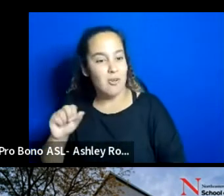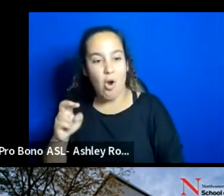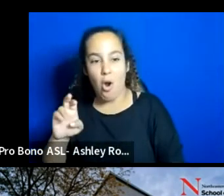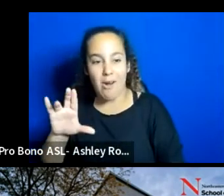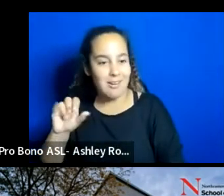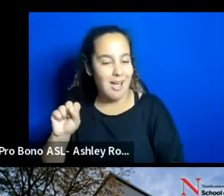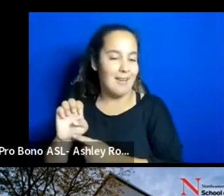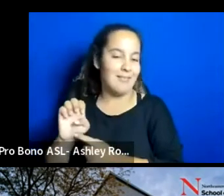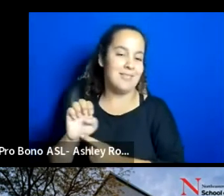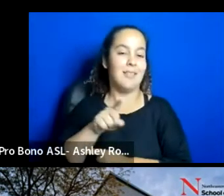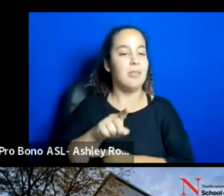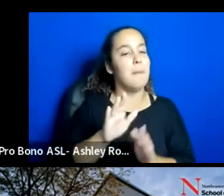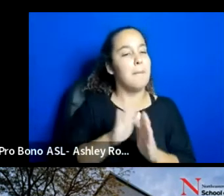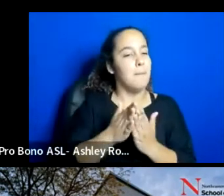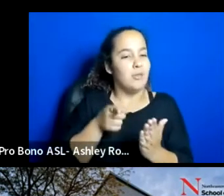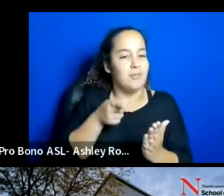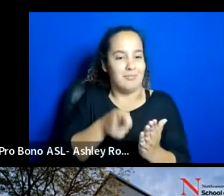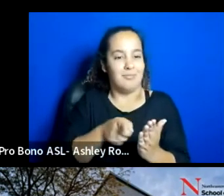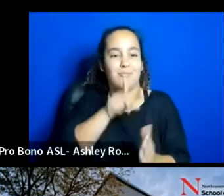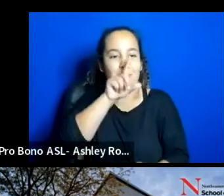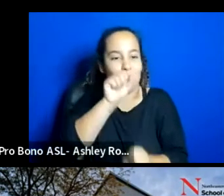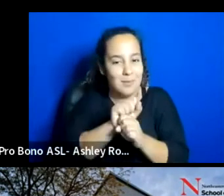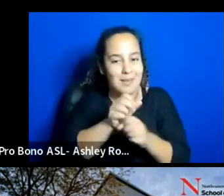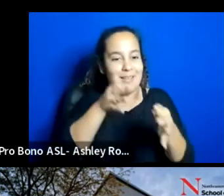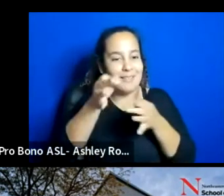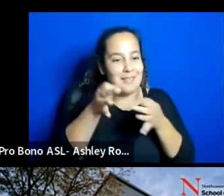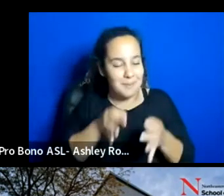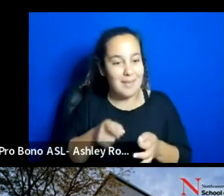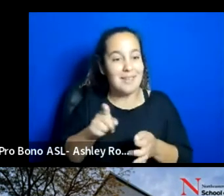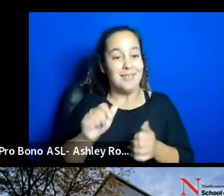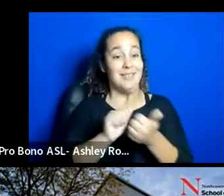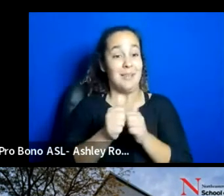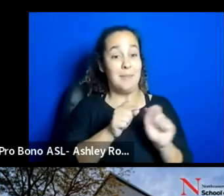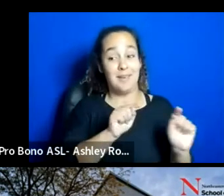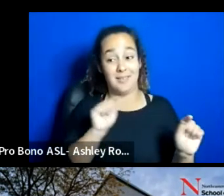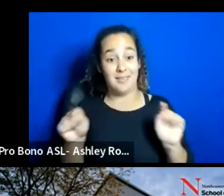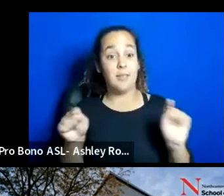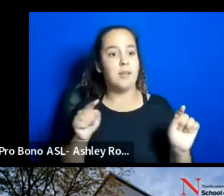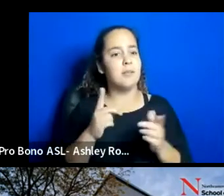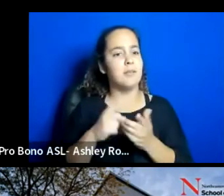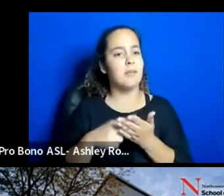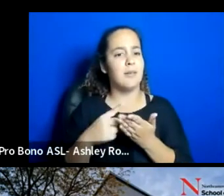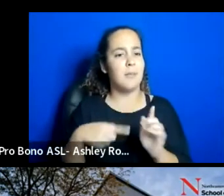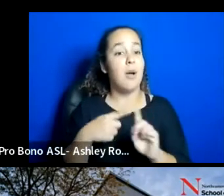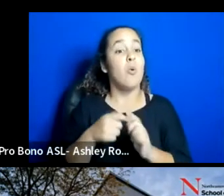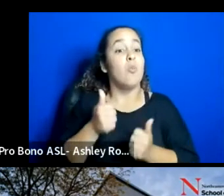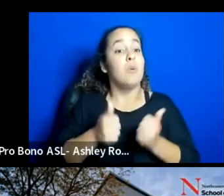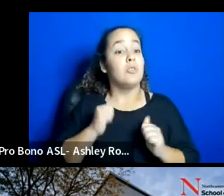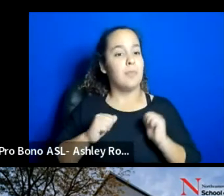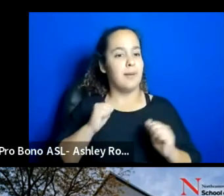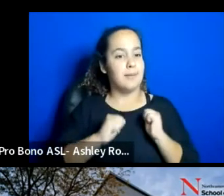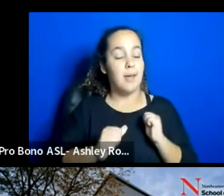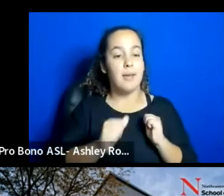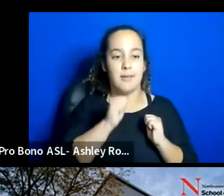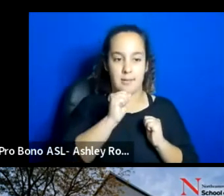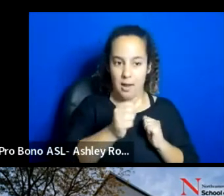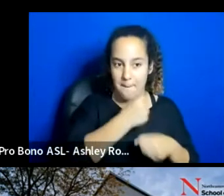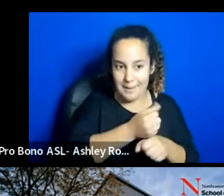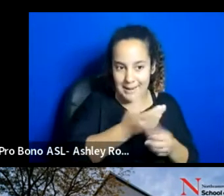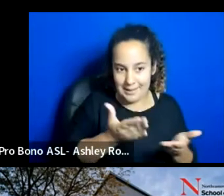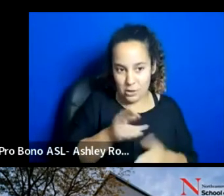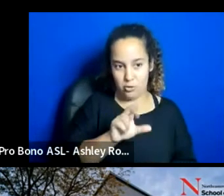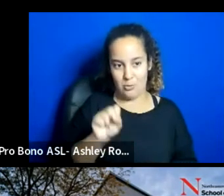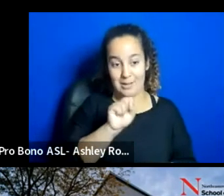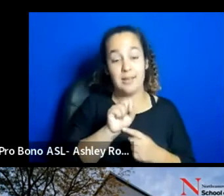book skillfully explains how competing stakeholders influenced which plays were or were not produced in the United States,